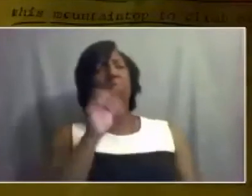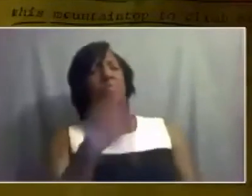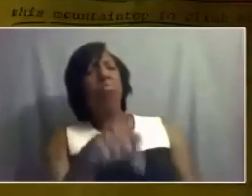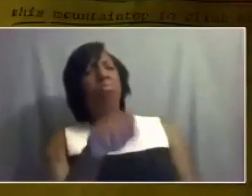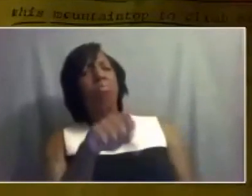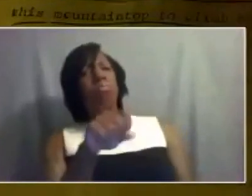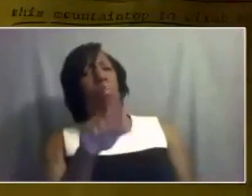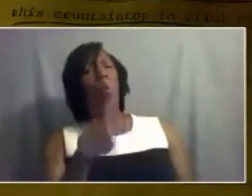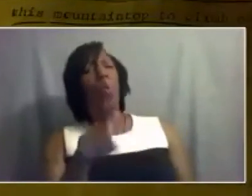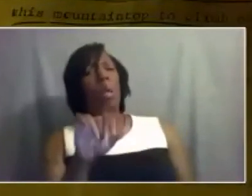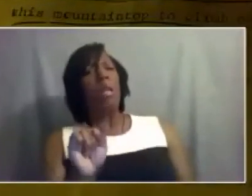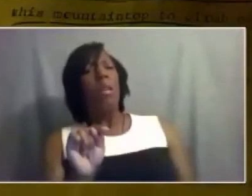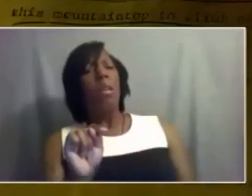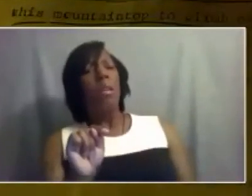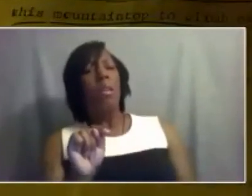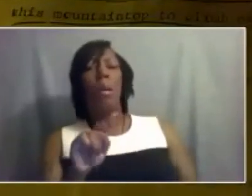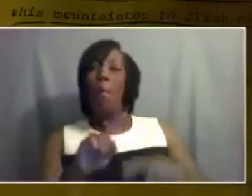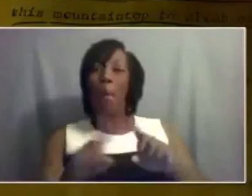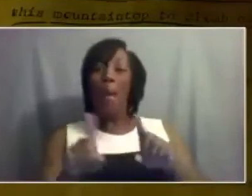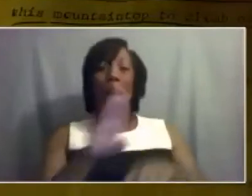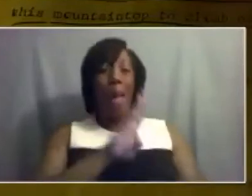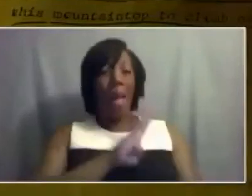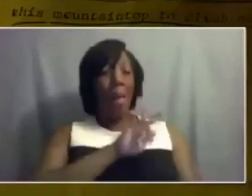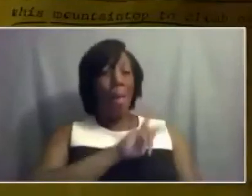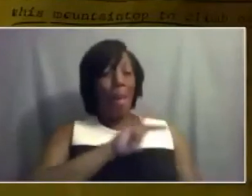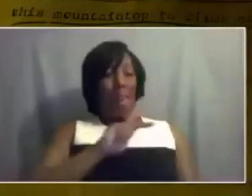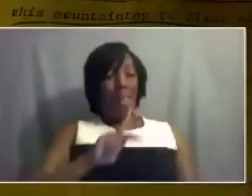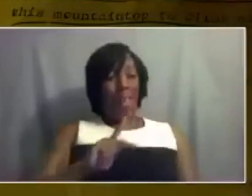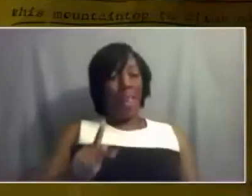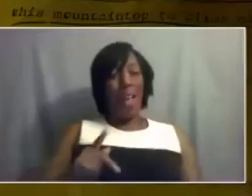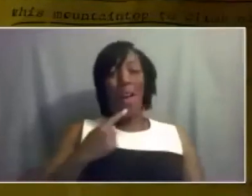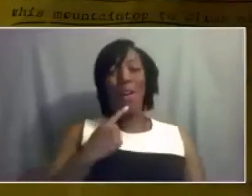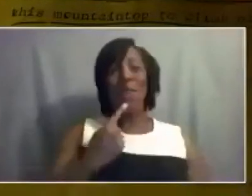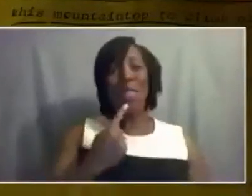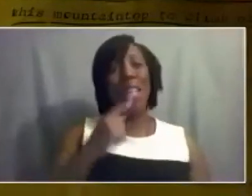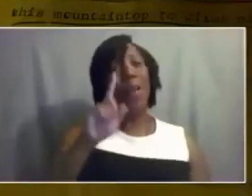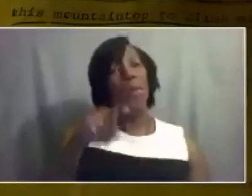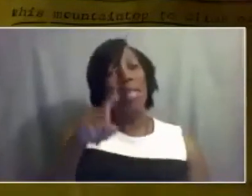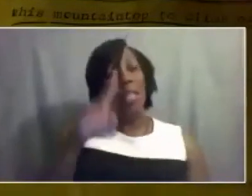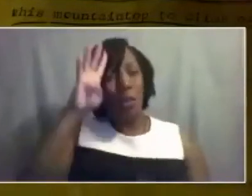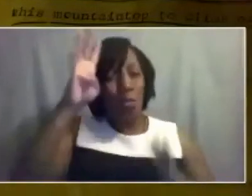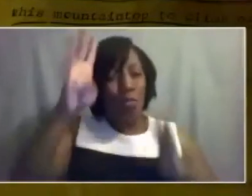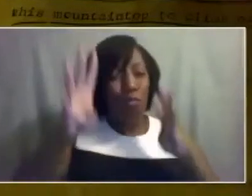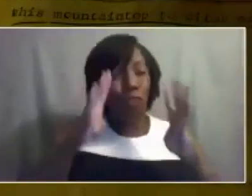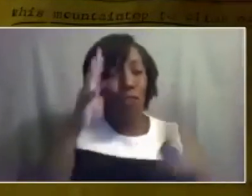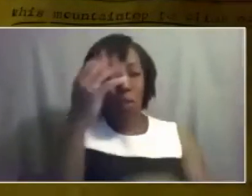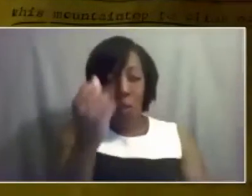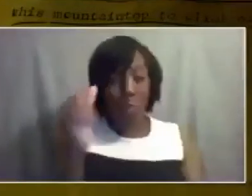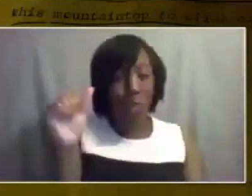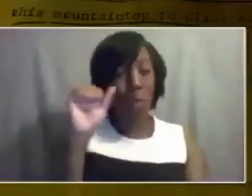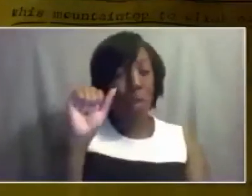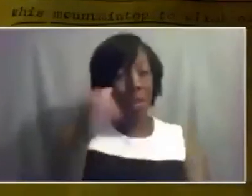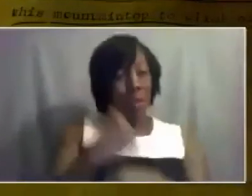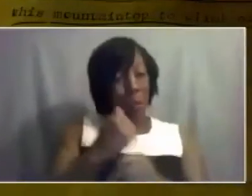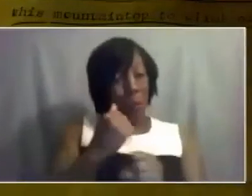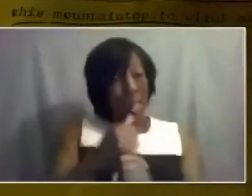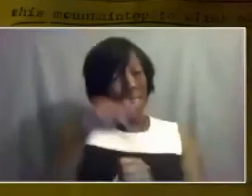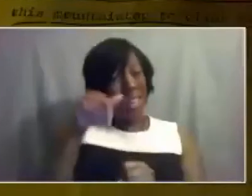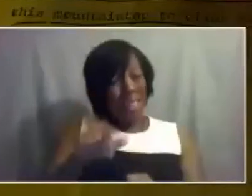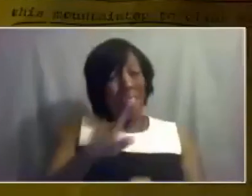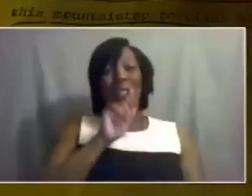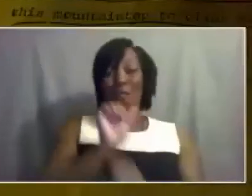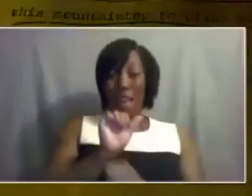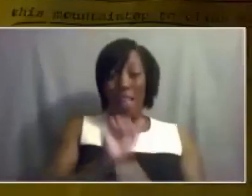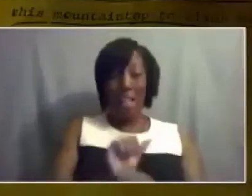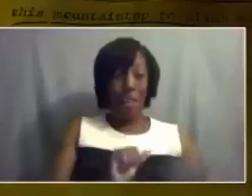revolution of values, but he also said that we needed to come up with every creative form of protest to make this thing a reality. And one without the other, I